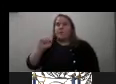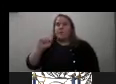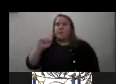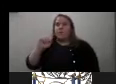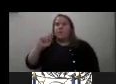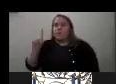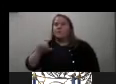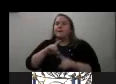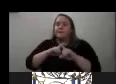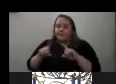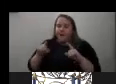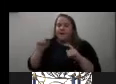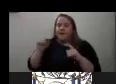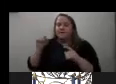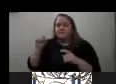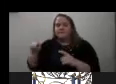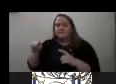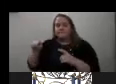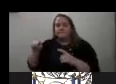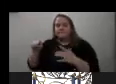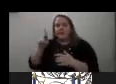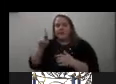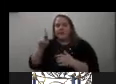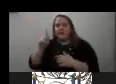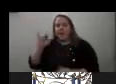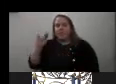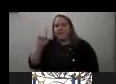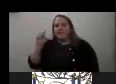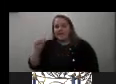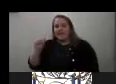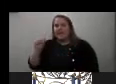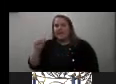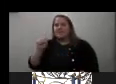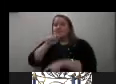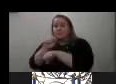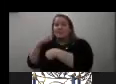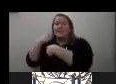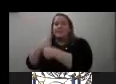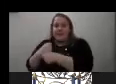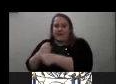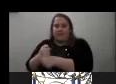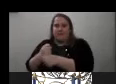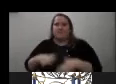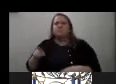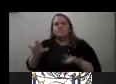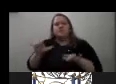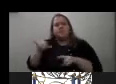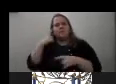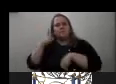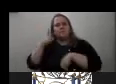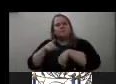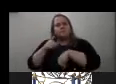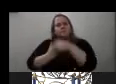to actually make the costumes. And she did that quite a bit during this time for both theater and dance,